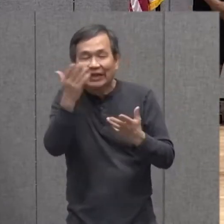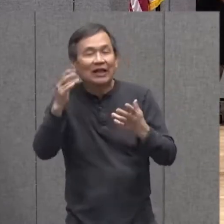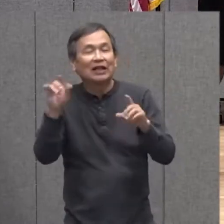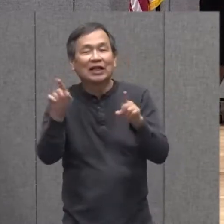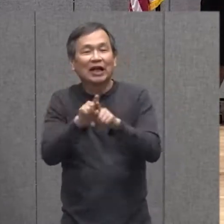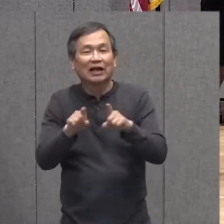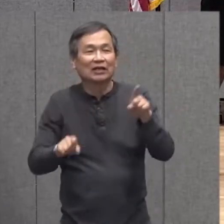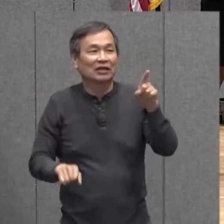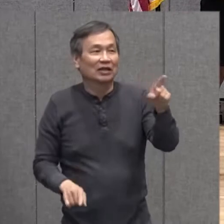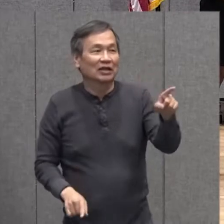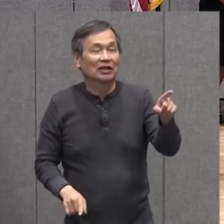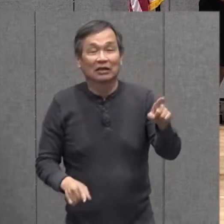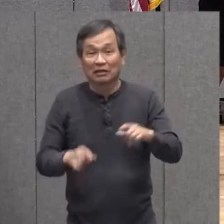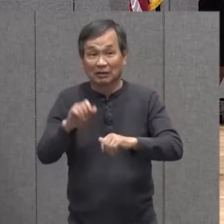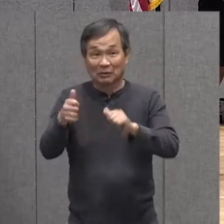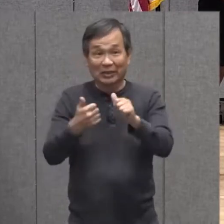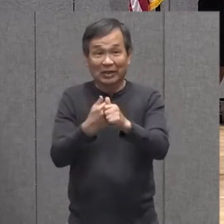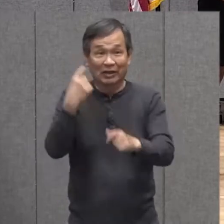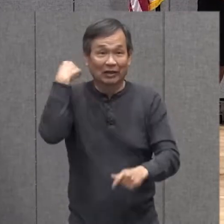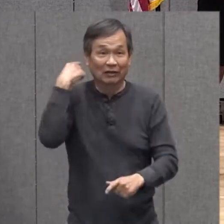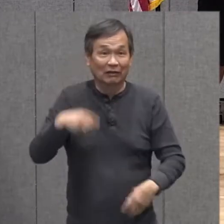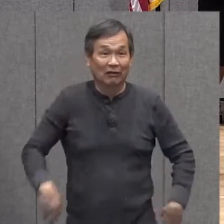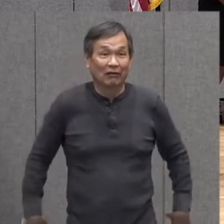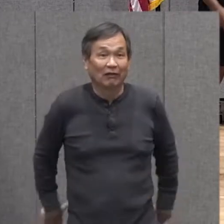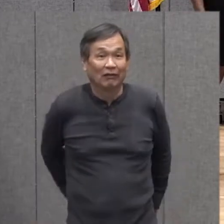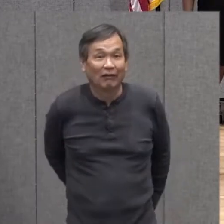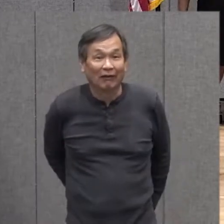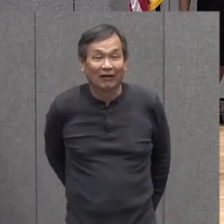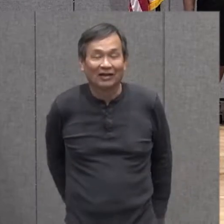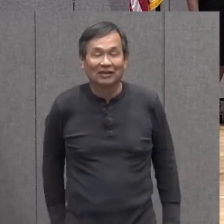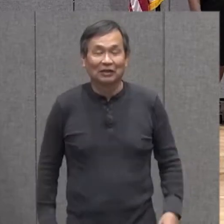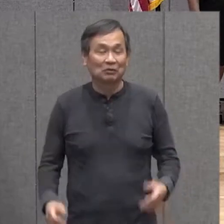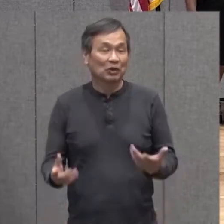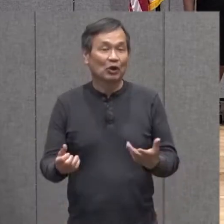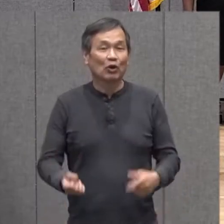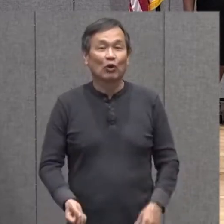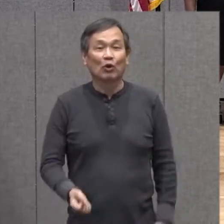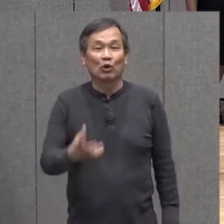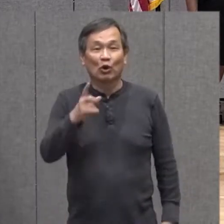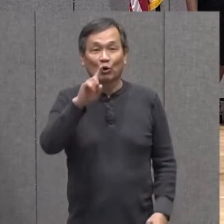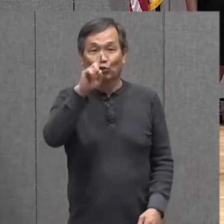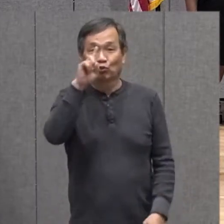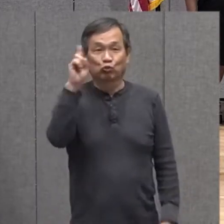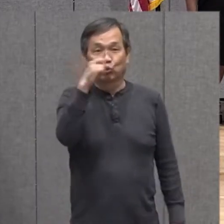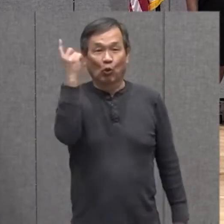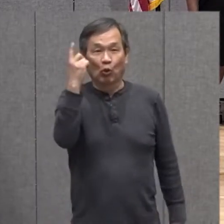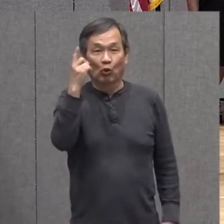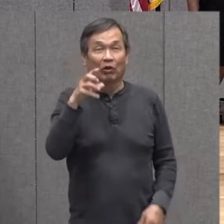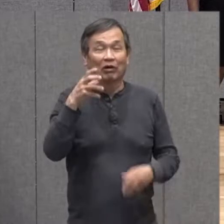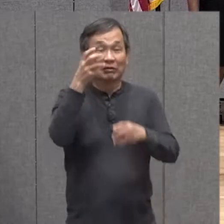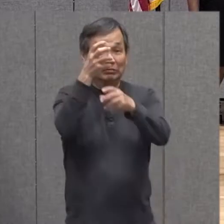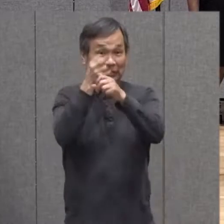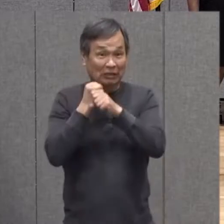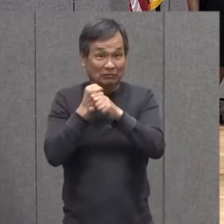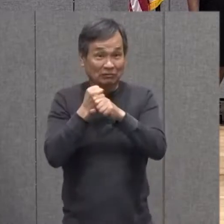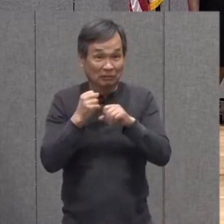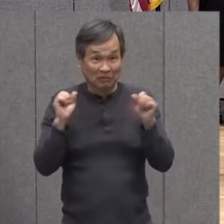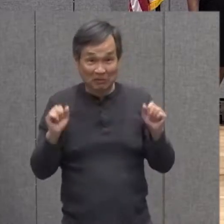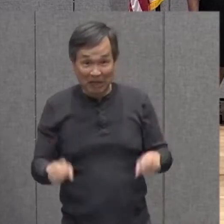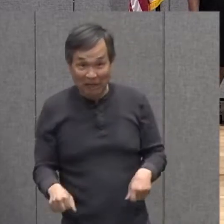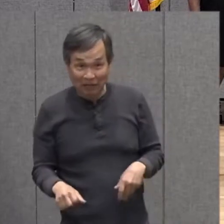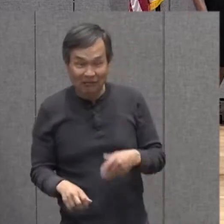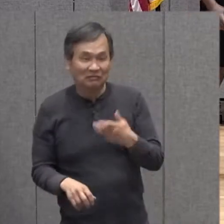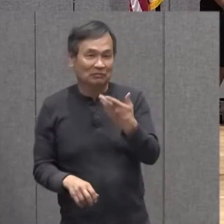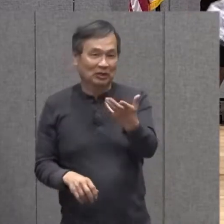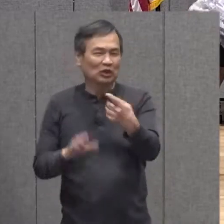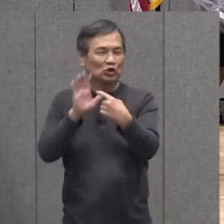like catching the plastic bag behind your back. Maybe you're going to throw the plastic bag in the air, do a spin, and catch the bag. I'll